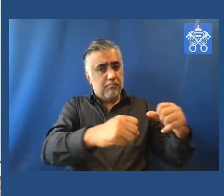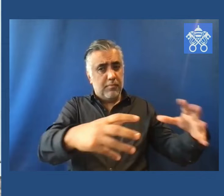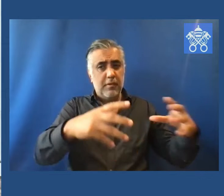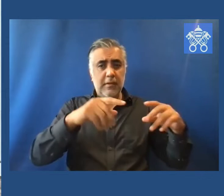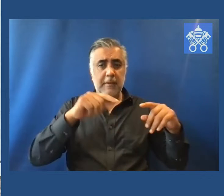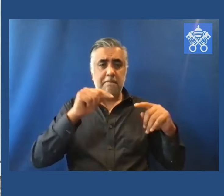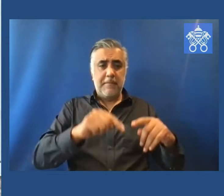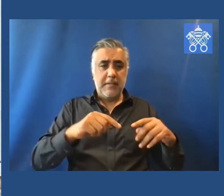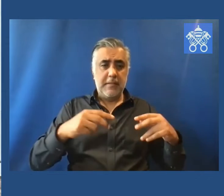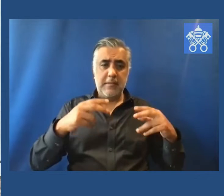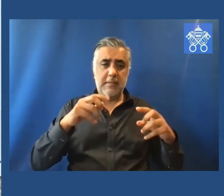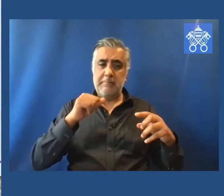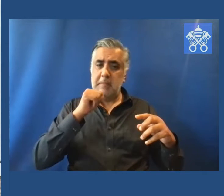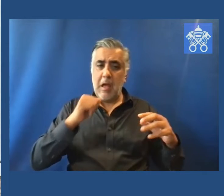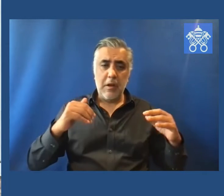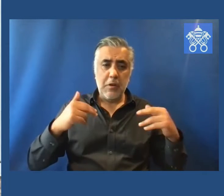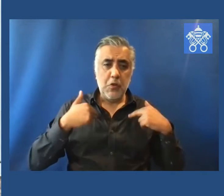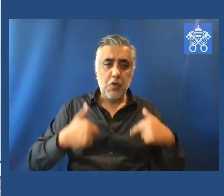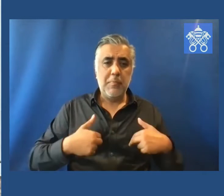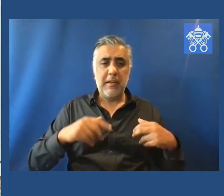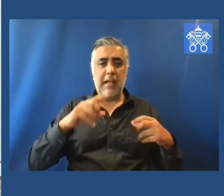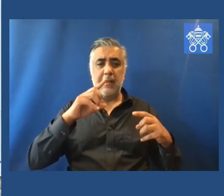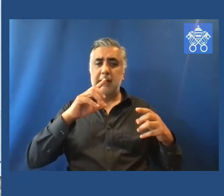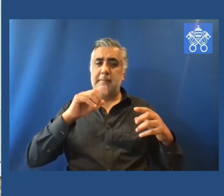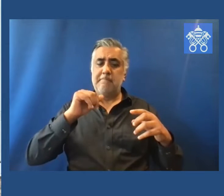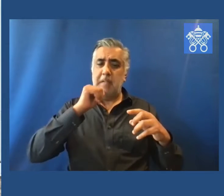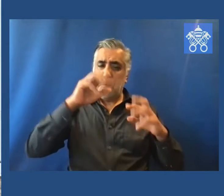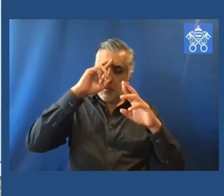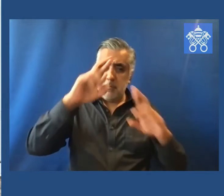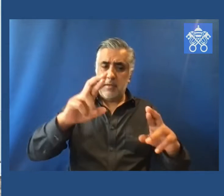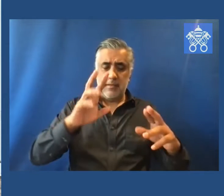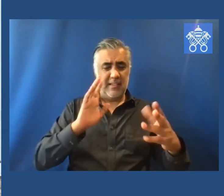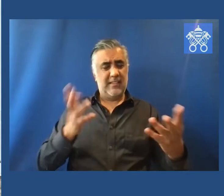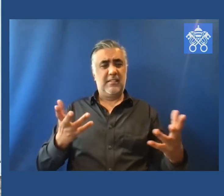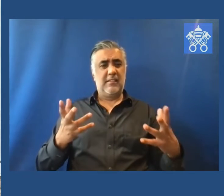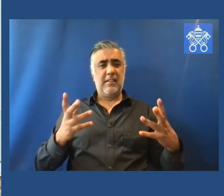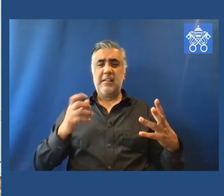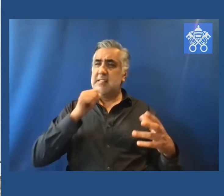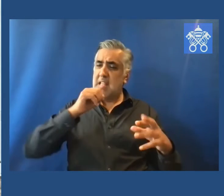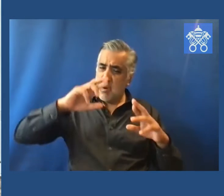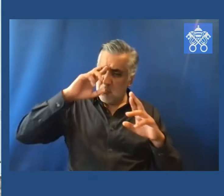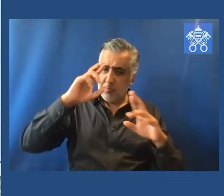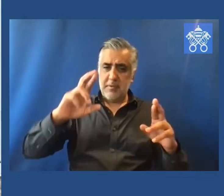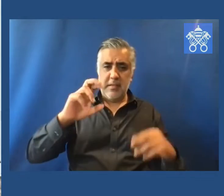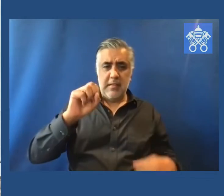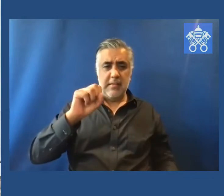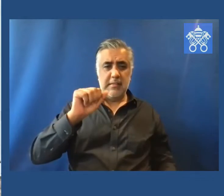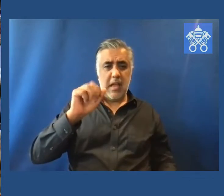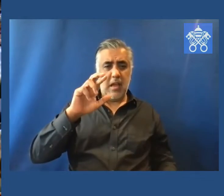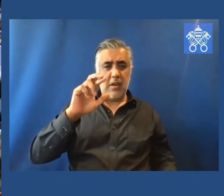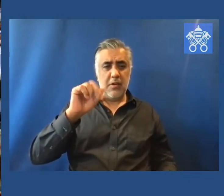bunkers. All of this is dishuman and sacrilegious, because it goes